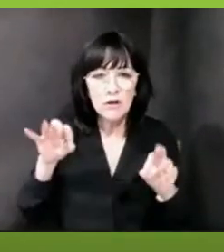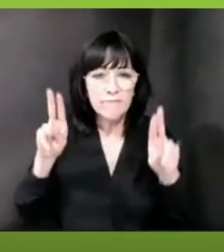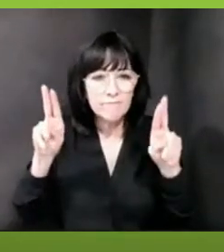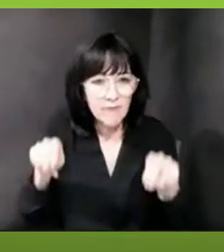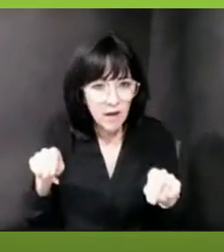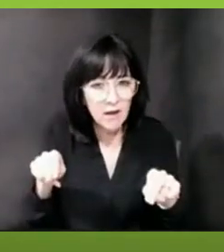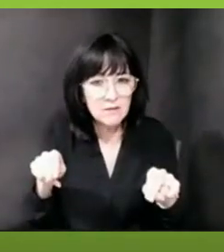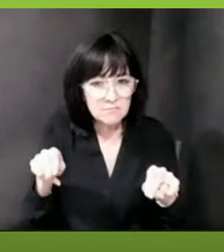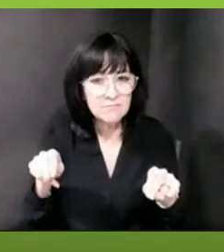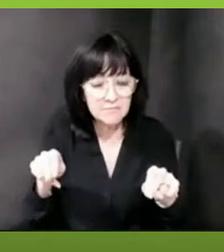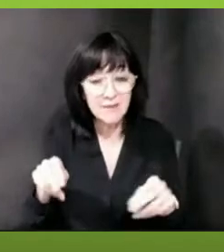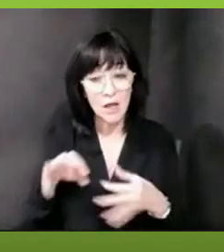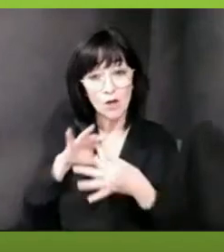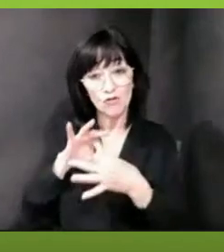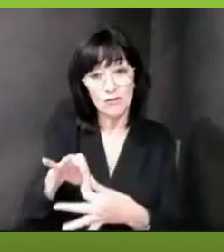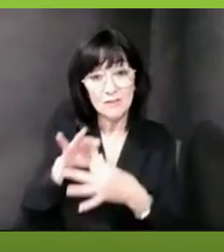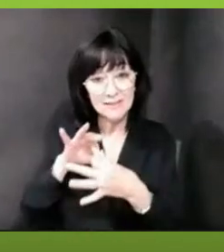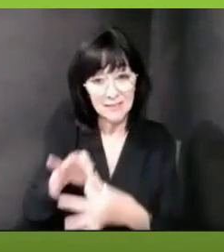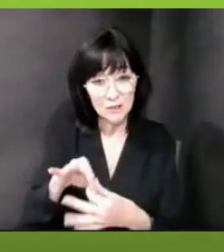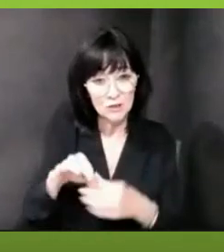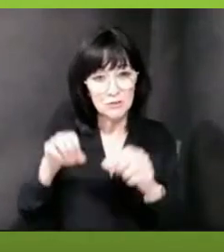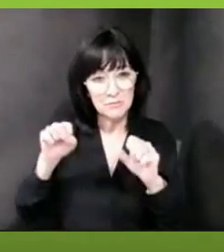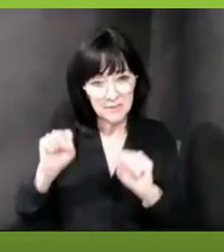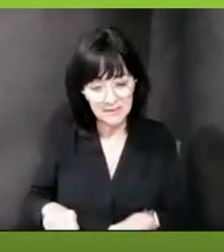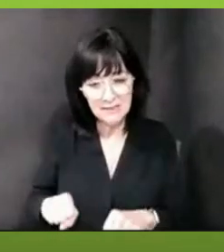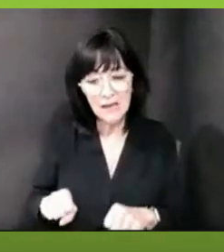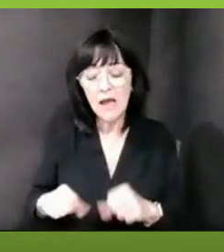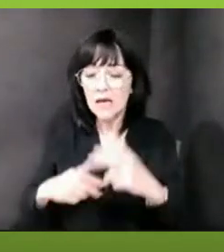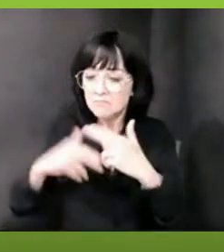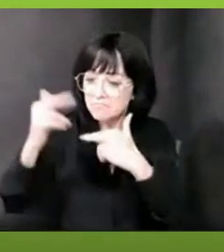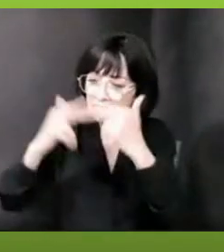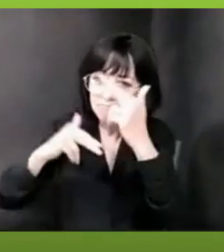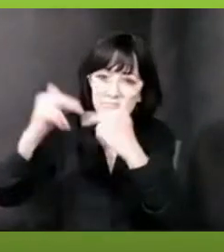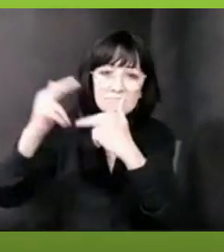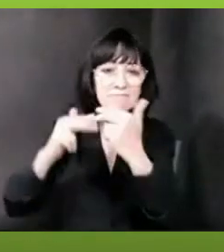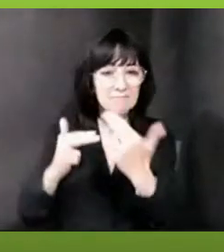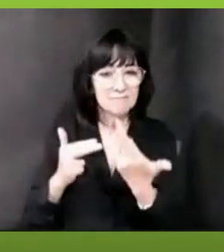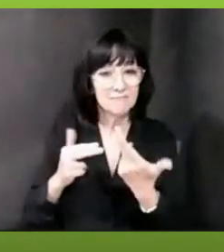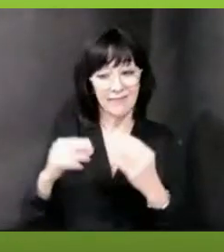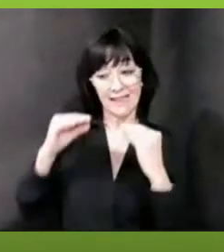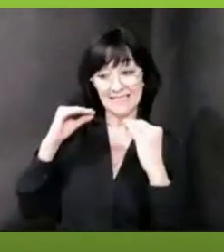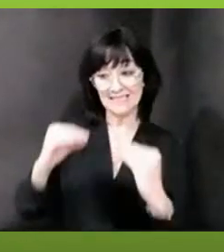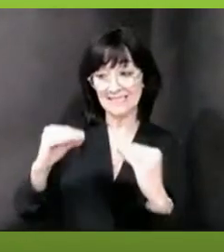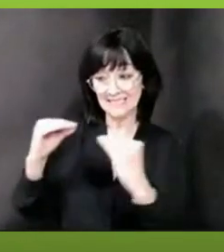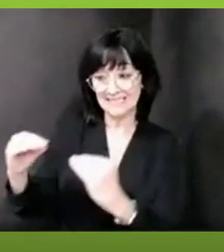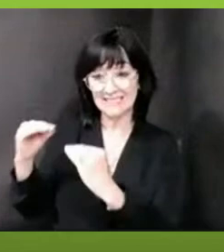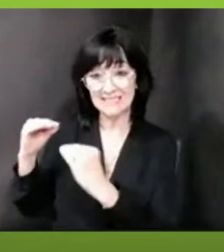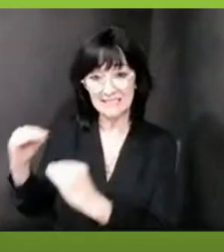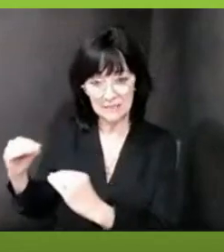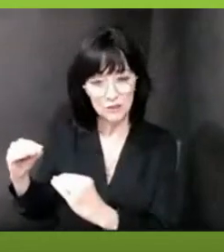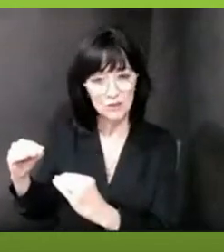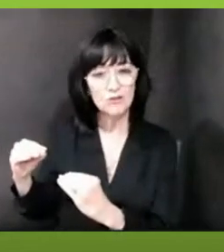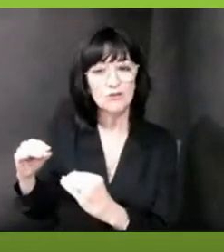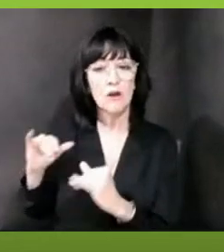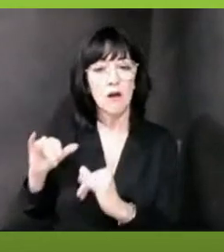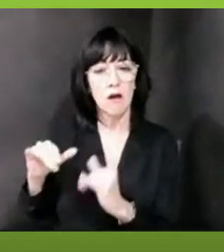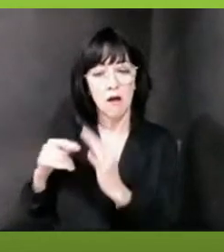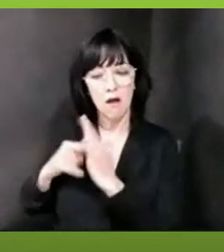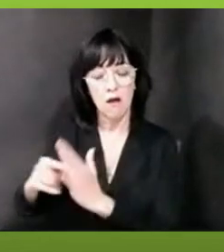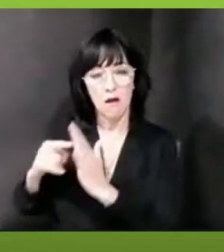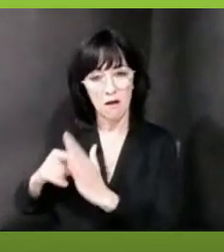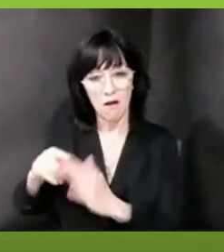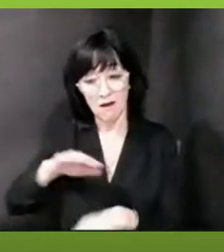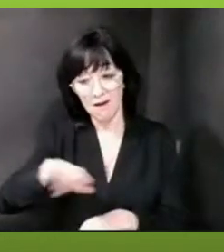those relationships. And then those teaching moments happen all the time because then the kids will start to trust you. Our school is